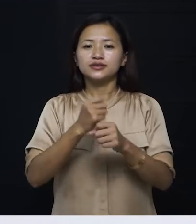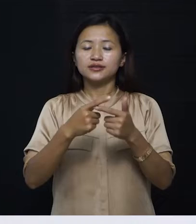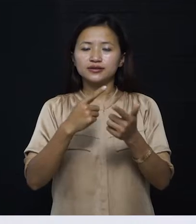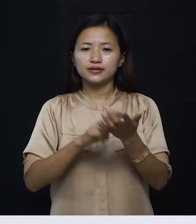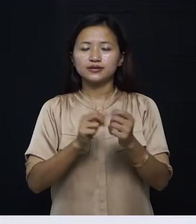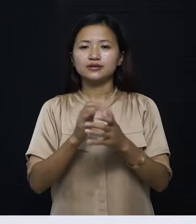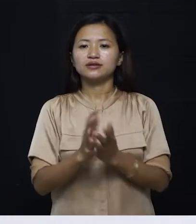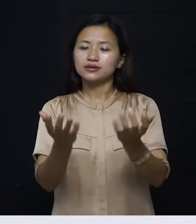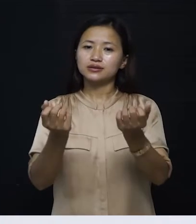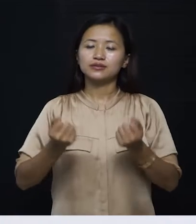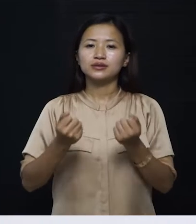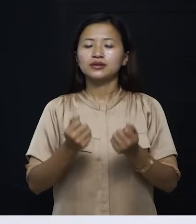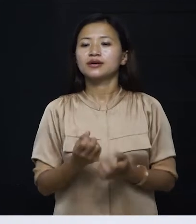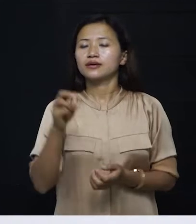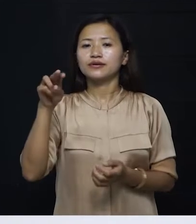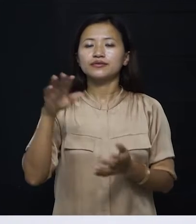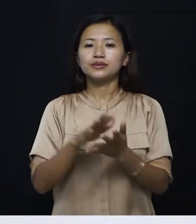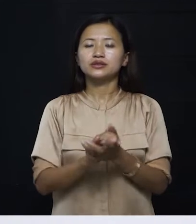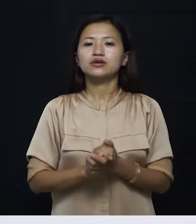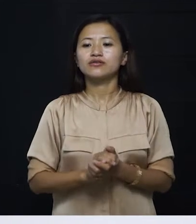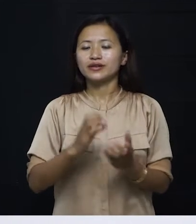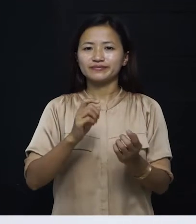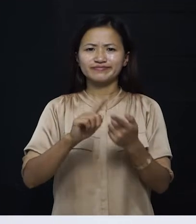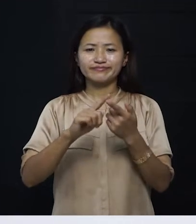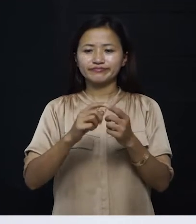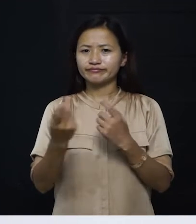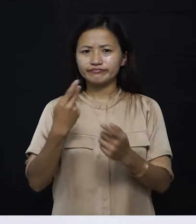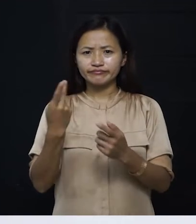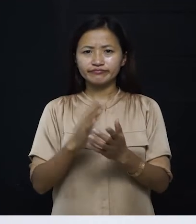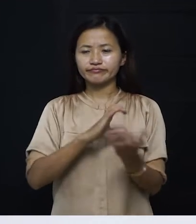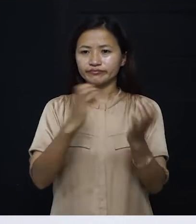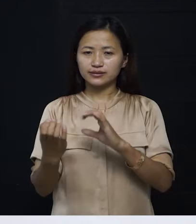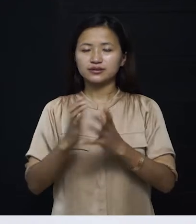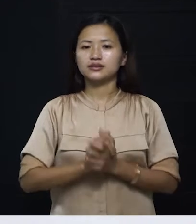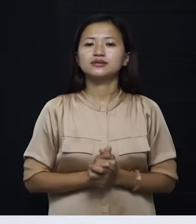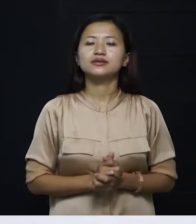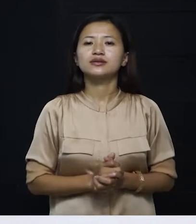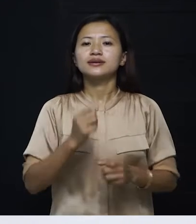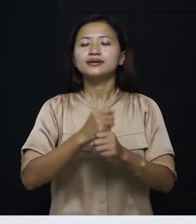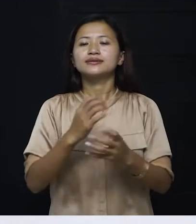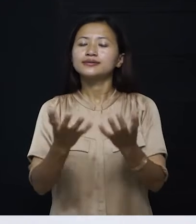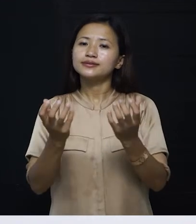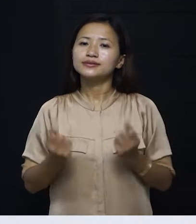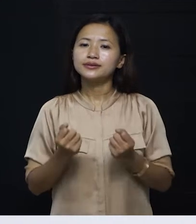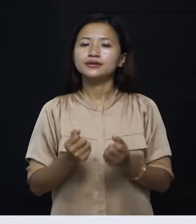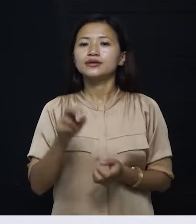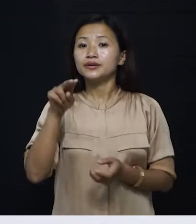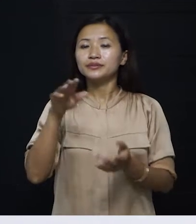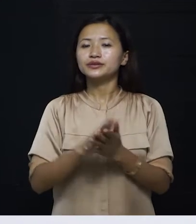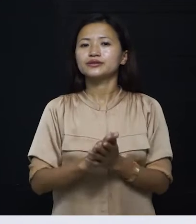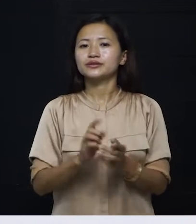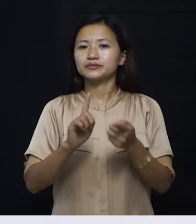generally acceptable as a means of exchange. Got it? Anything that is generally accepted as a means